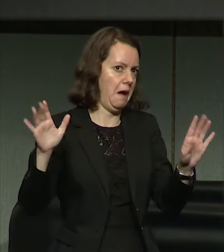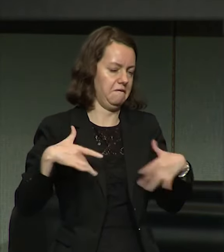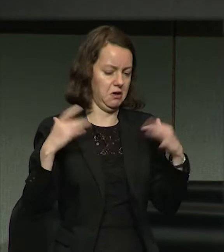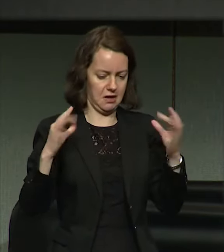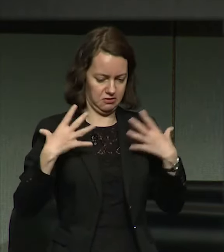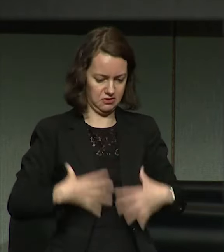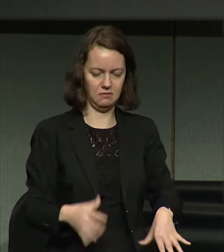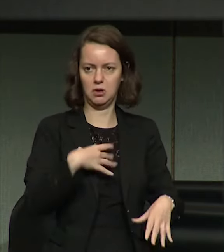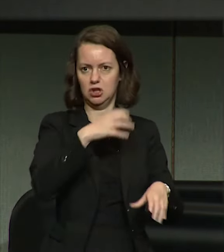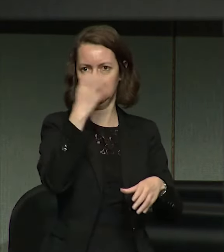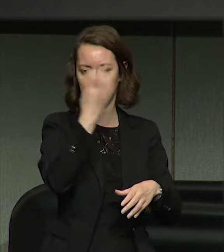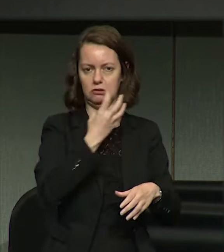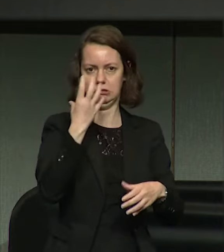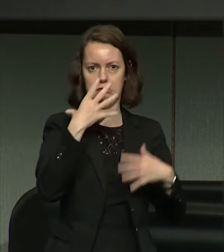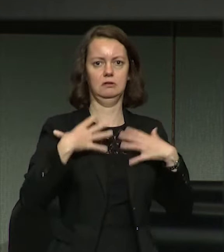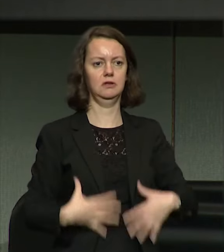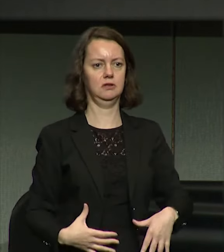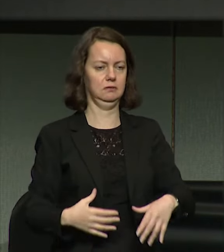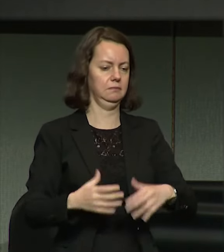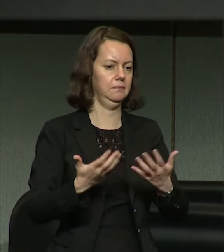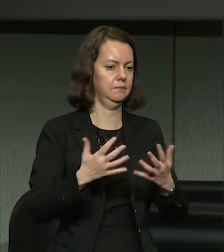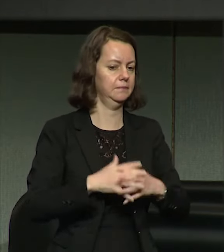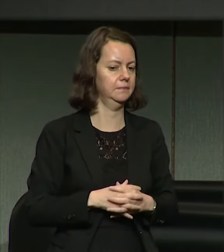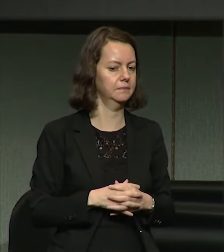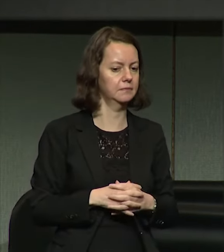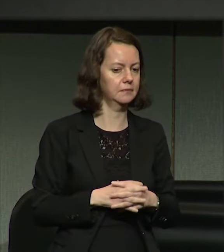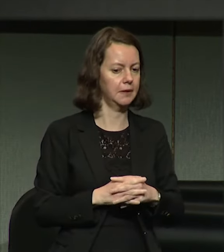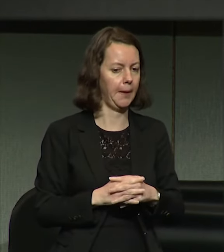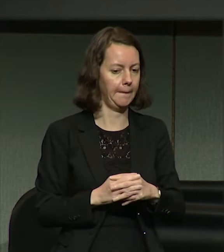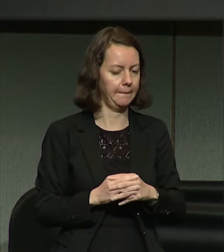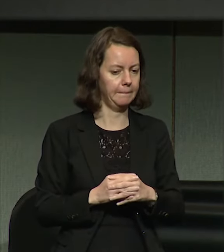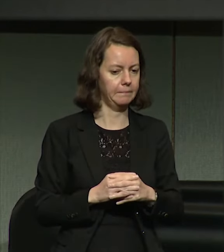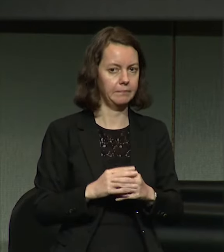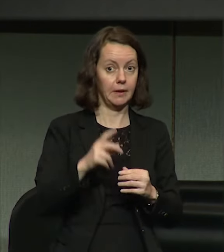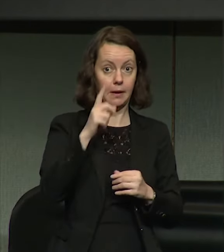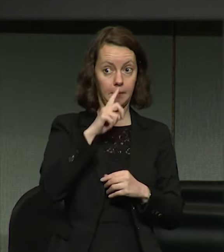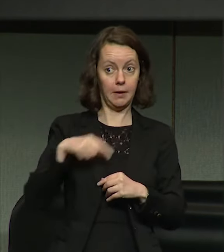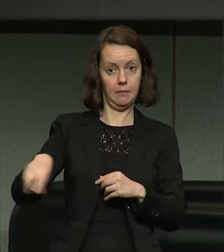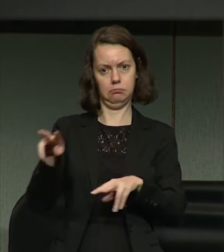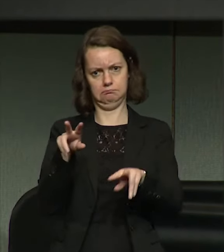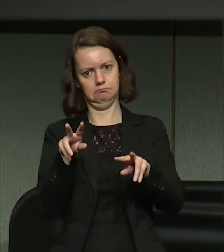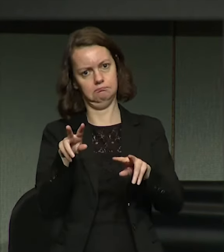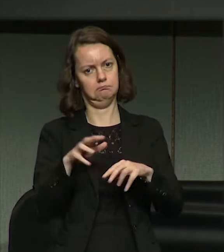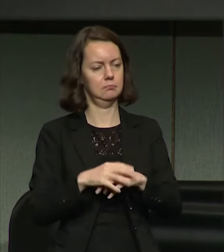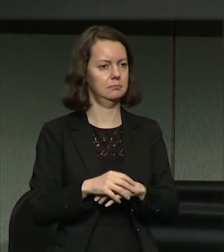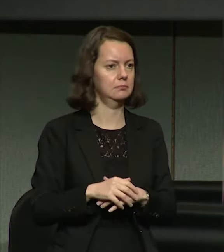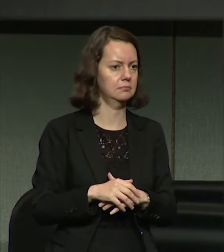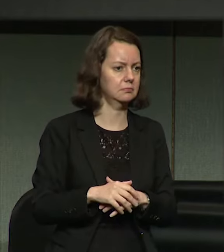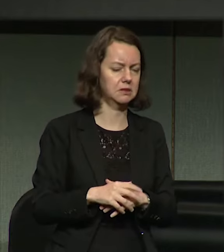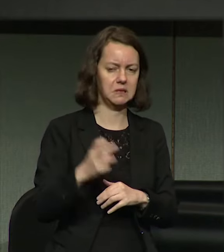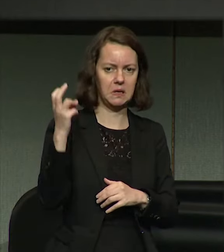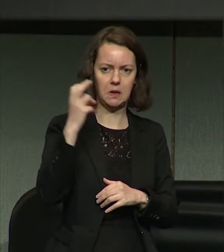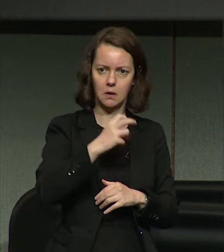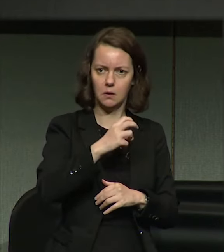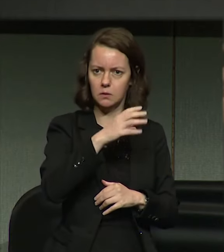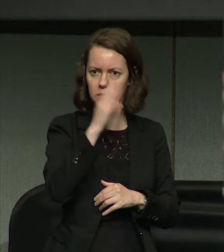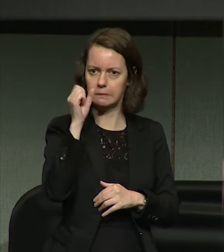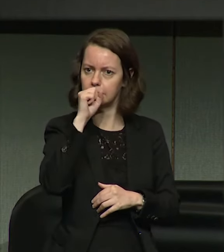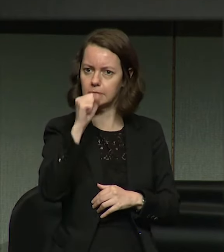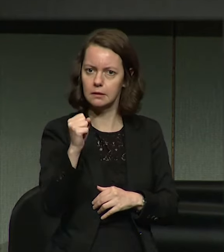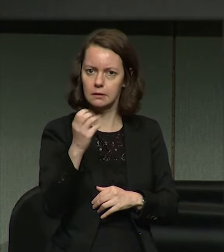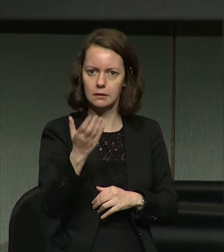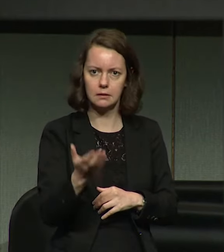anything, and we had to make a stand. To many, Hooper might have seemed like just some old drunk,